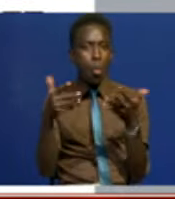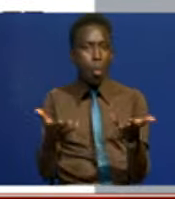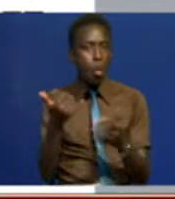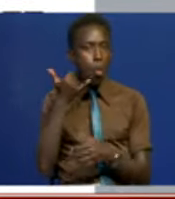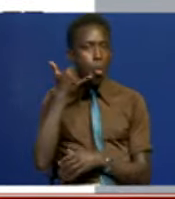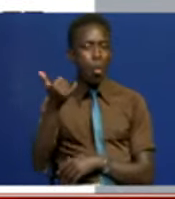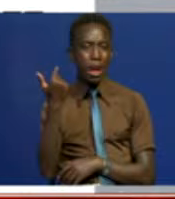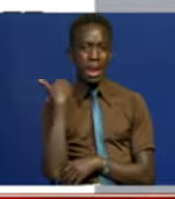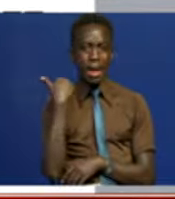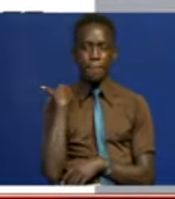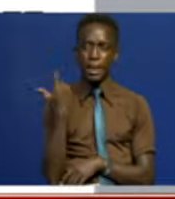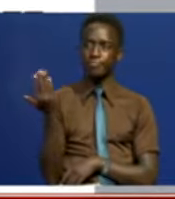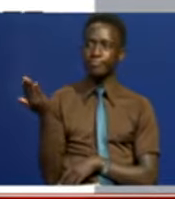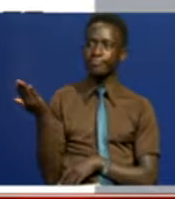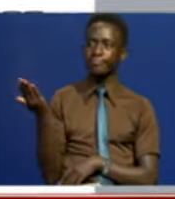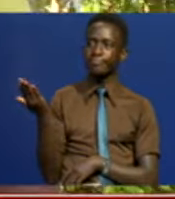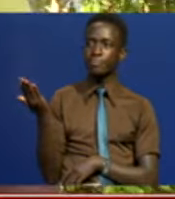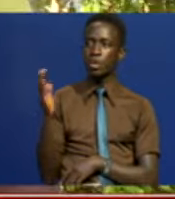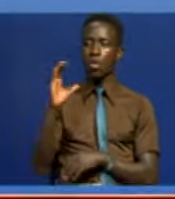screen,